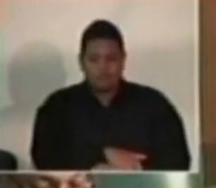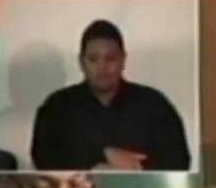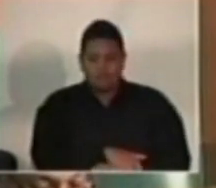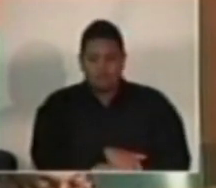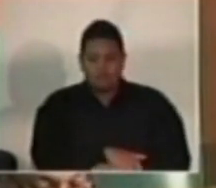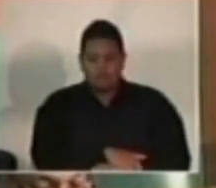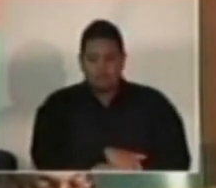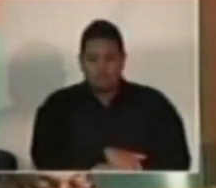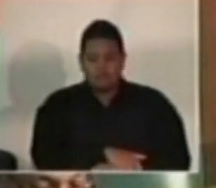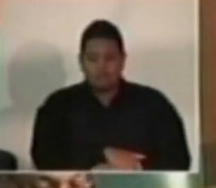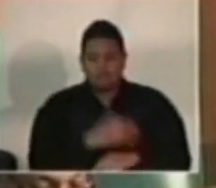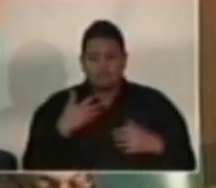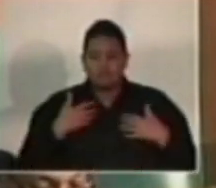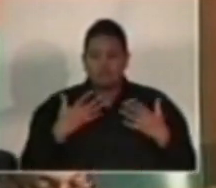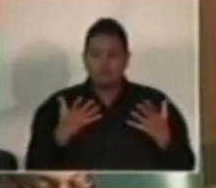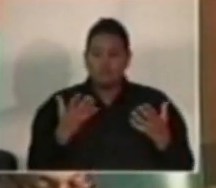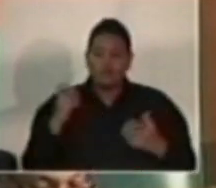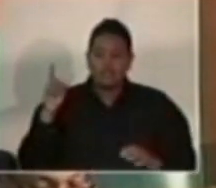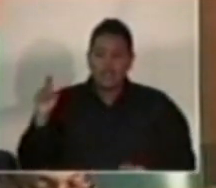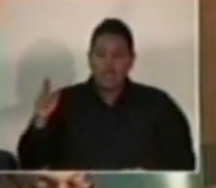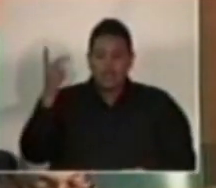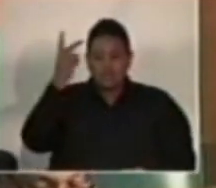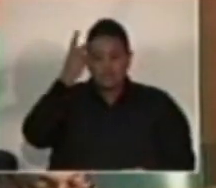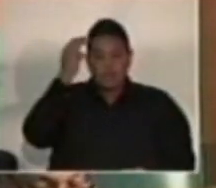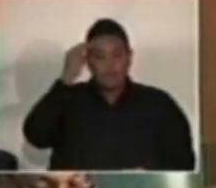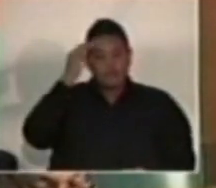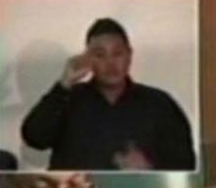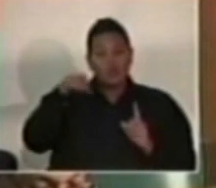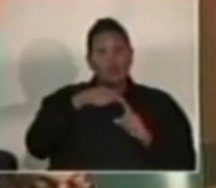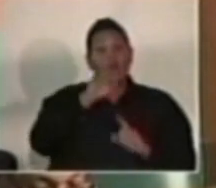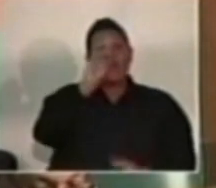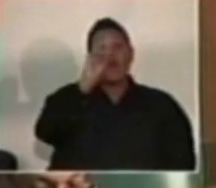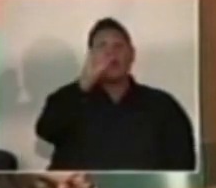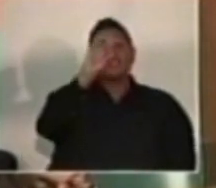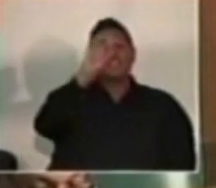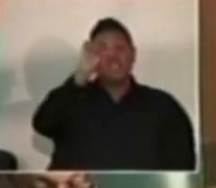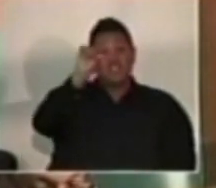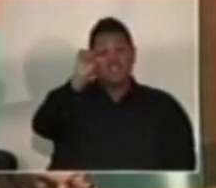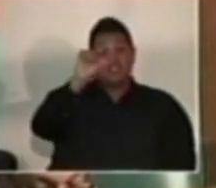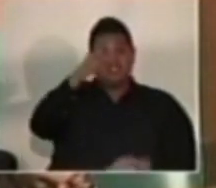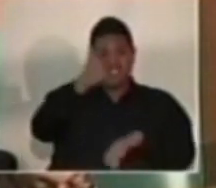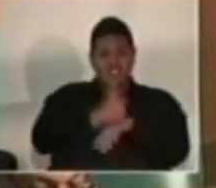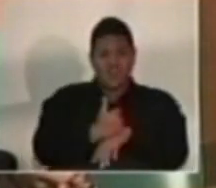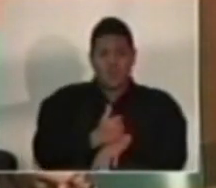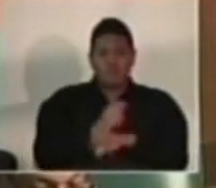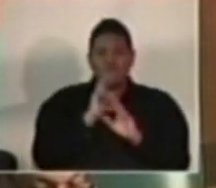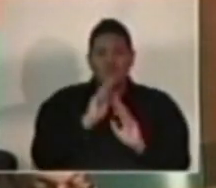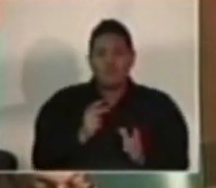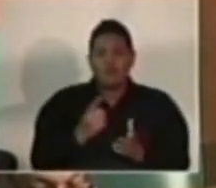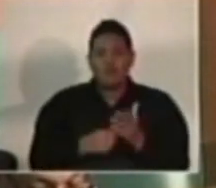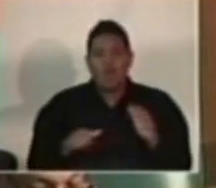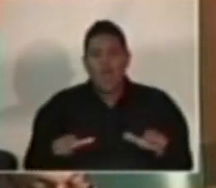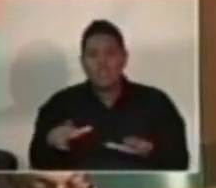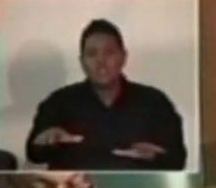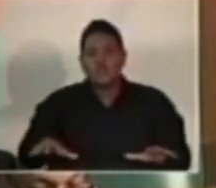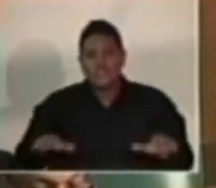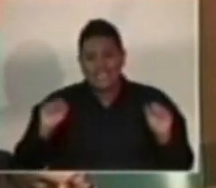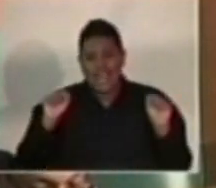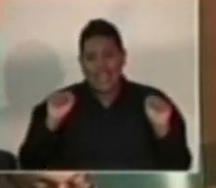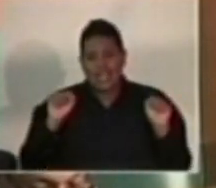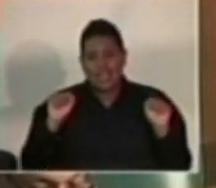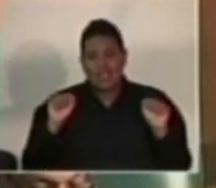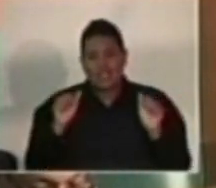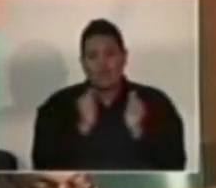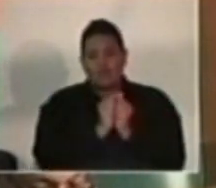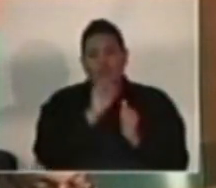I would like to ask the Prime Minister, when the OCG tabled his report, what action did you take with regard